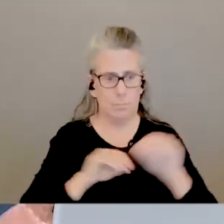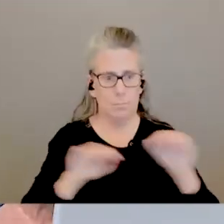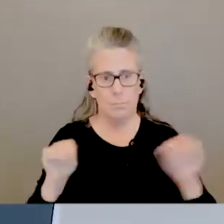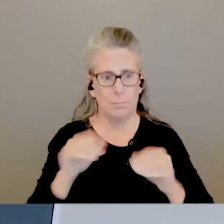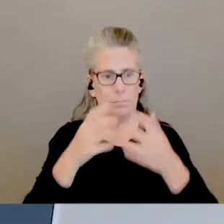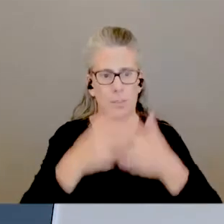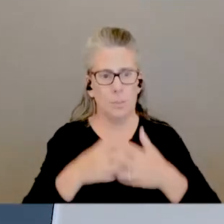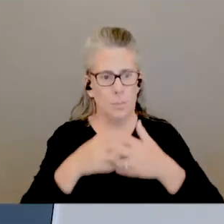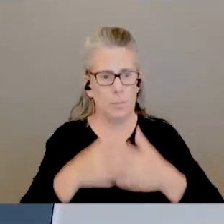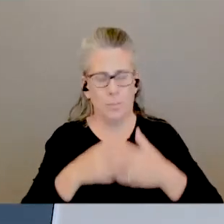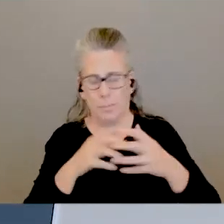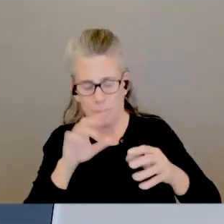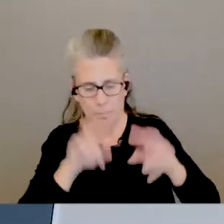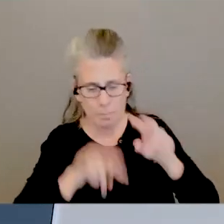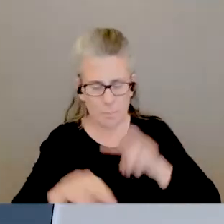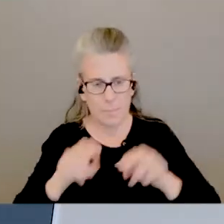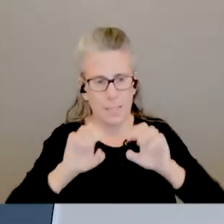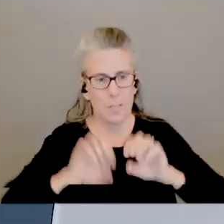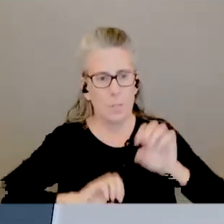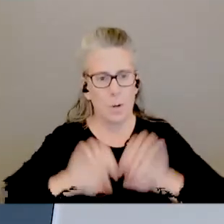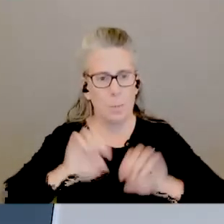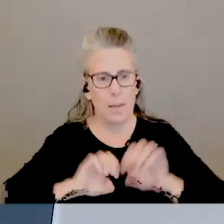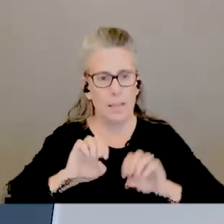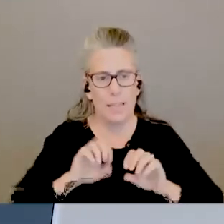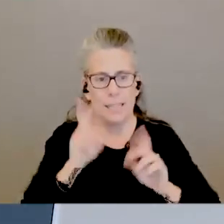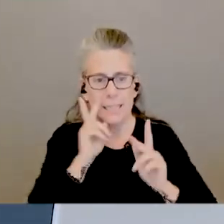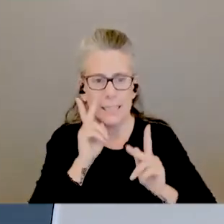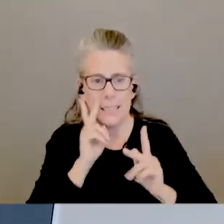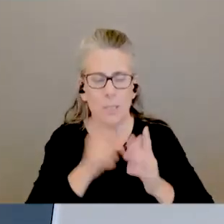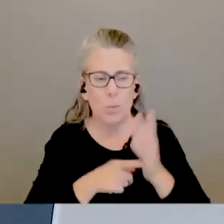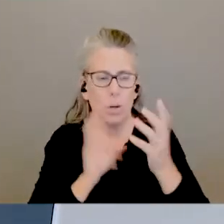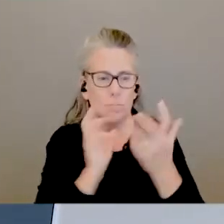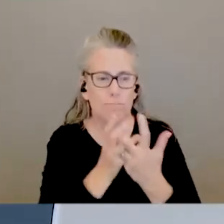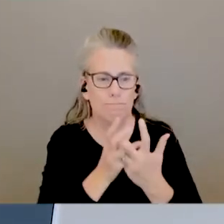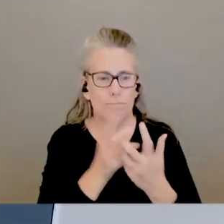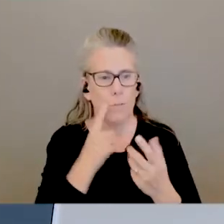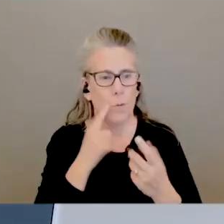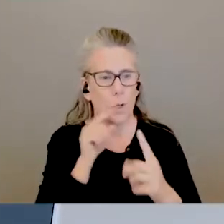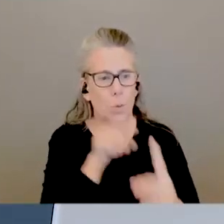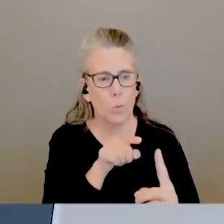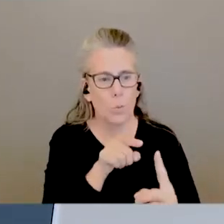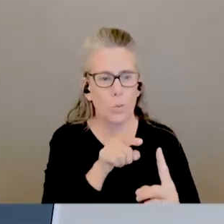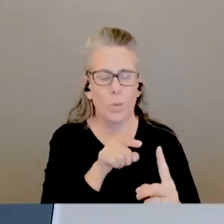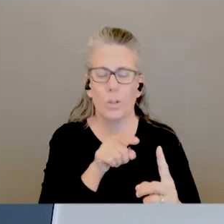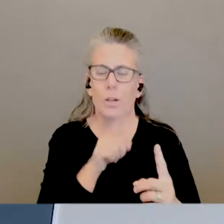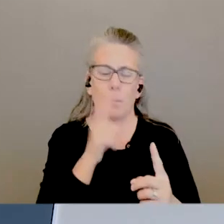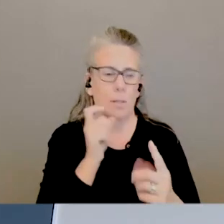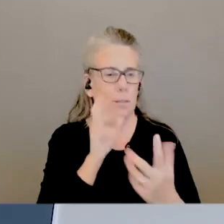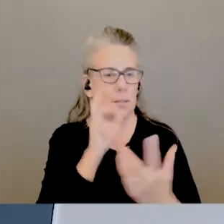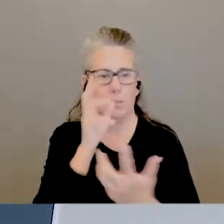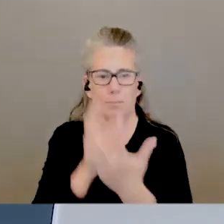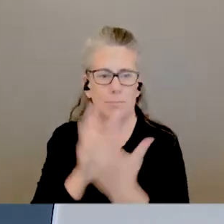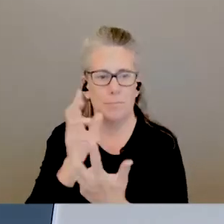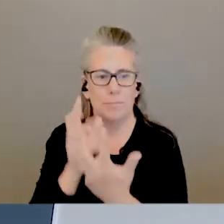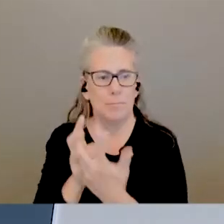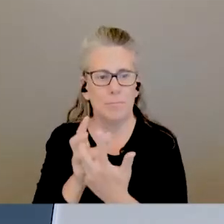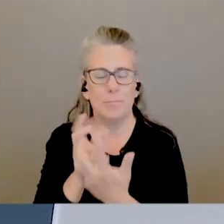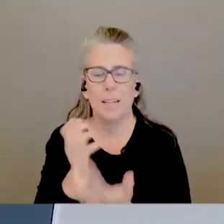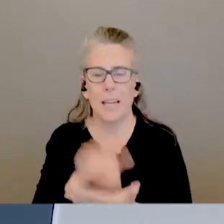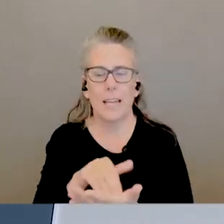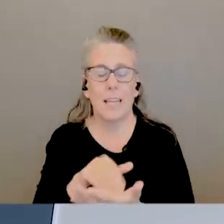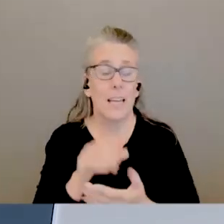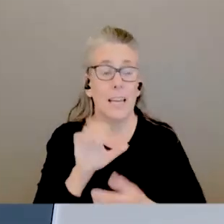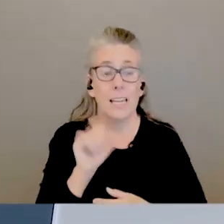works for your use case, because there's no one size fits all. We were able to use Elasticache Memcached for our caching needs. We were able to